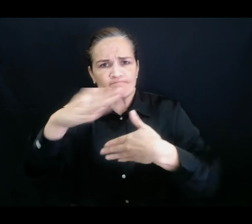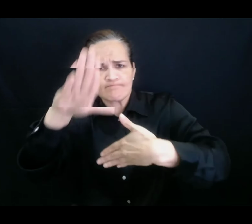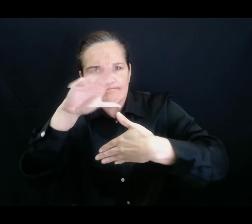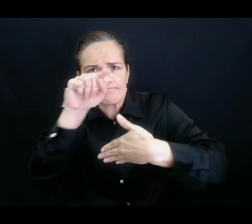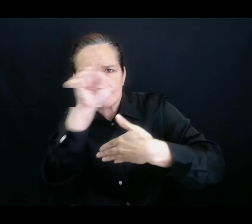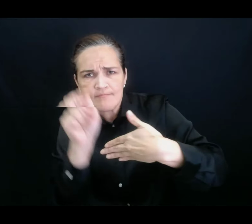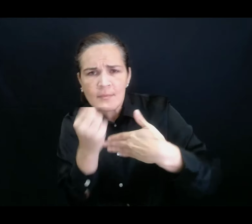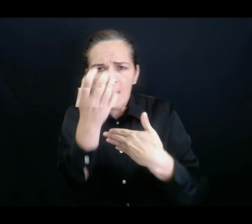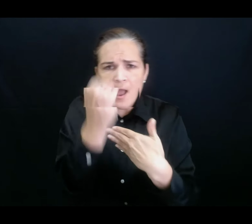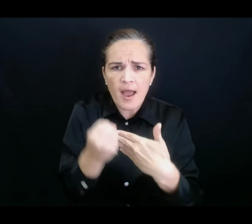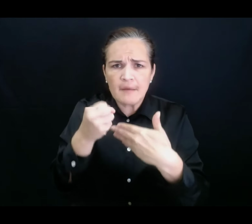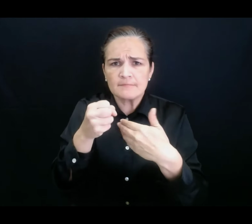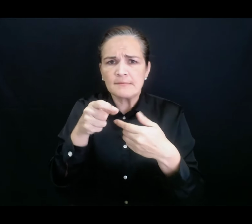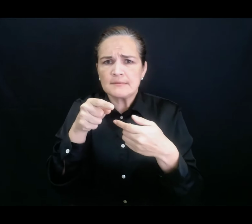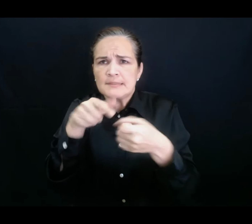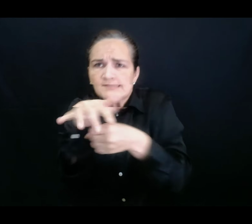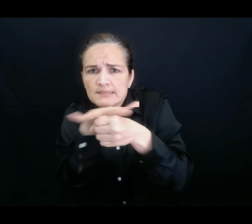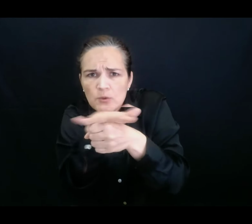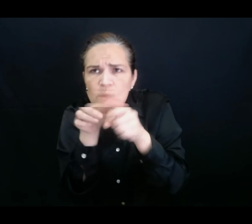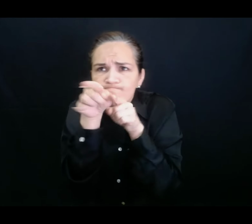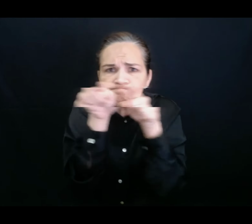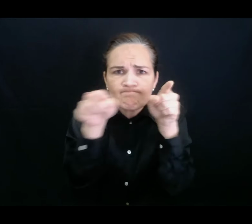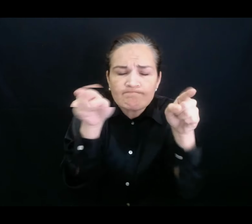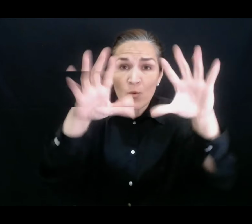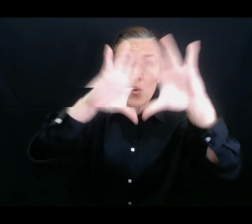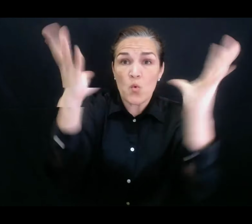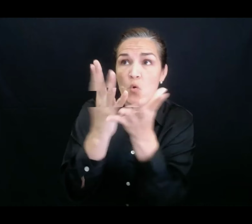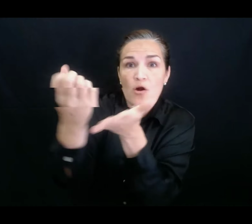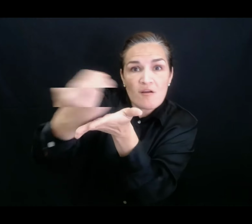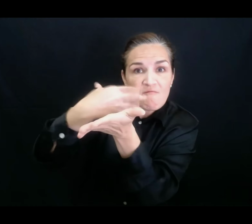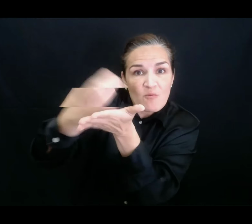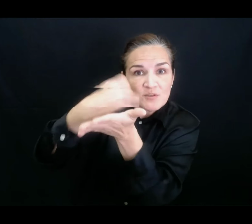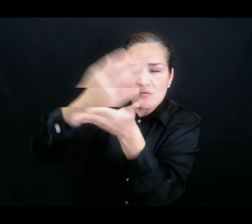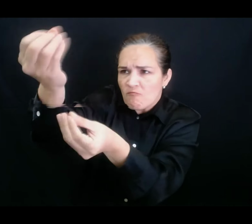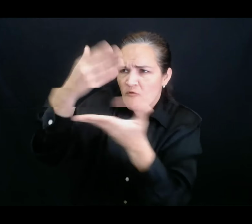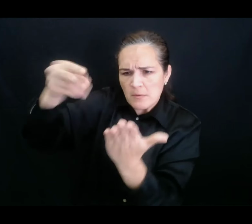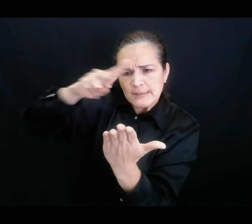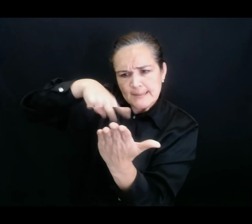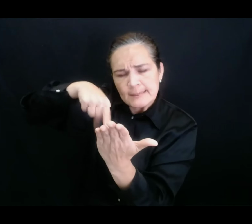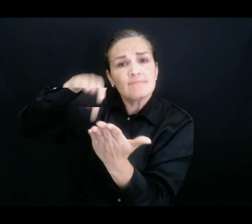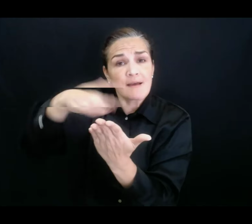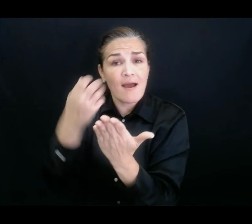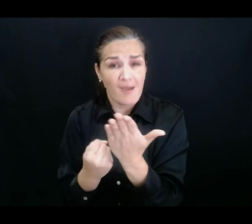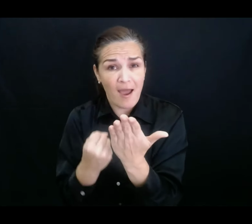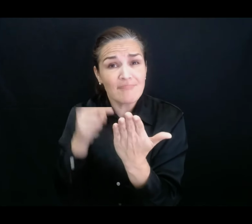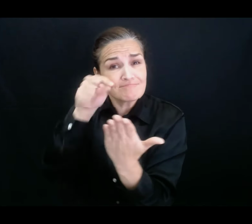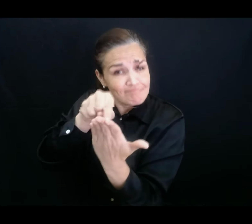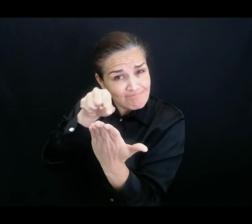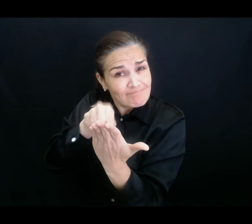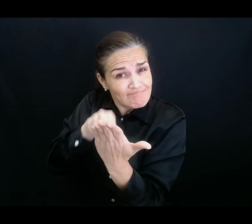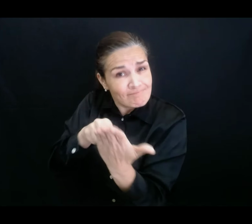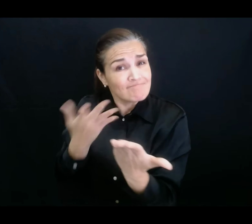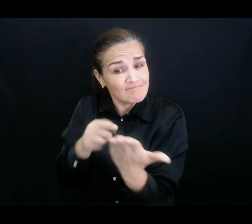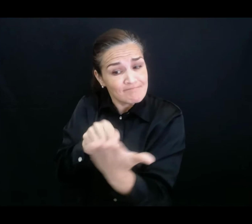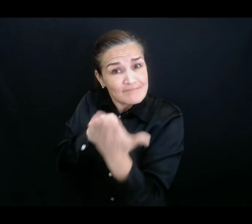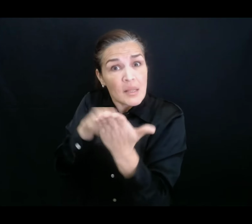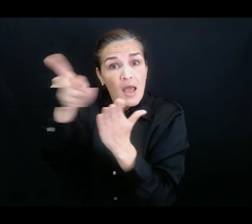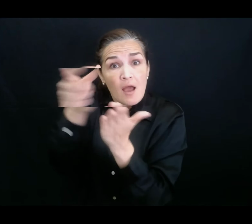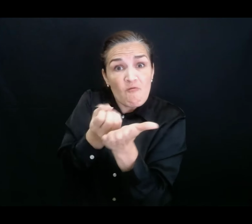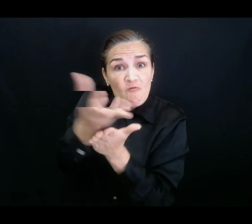with disability from the Global Report on Health Equity for Persons with Disabilities. And that global report contained